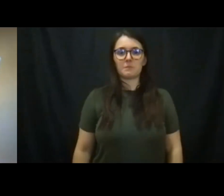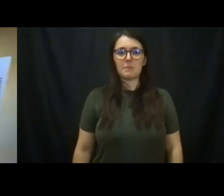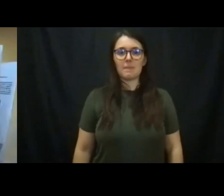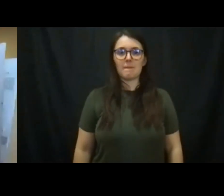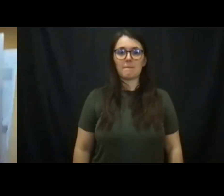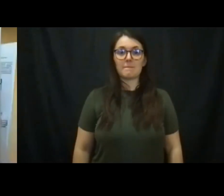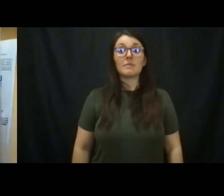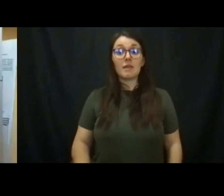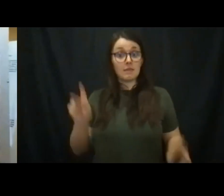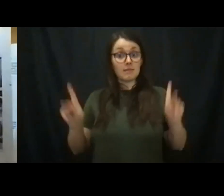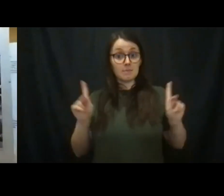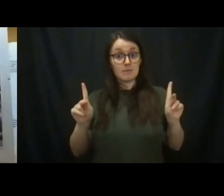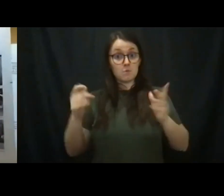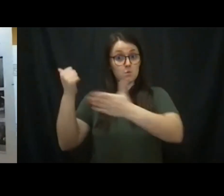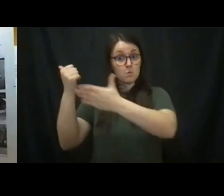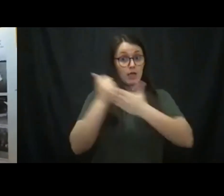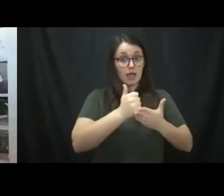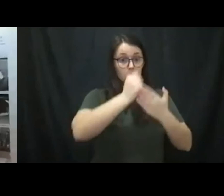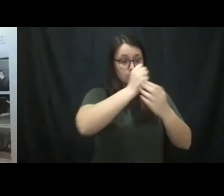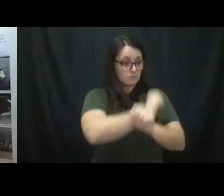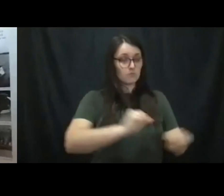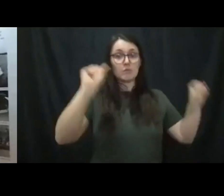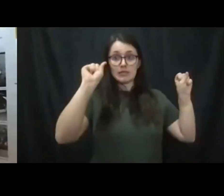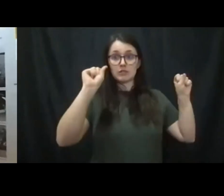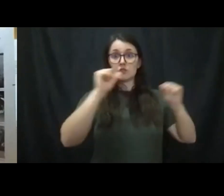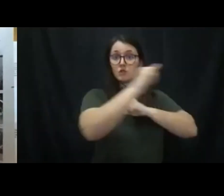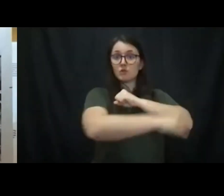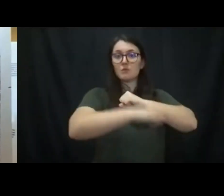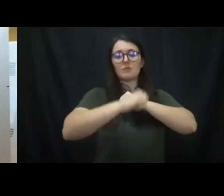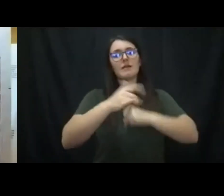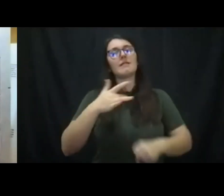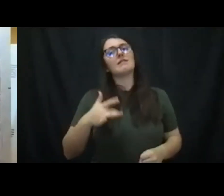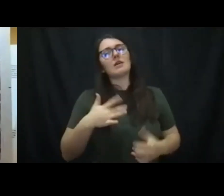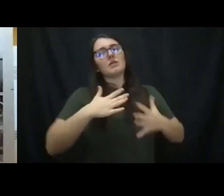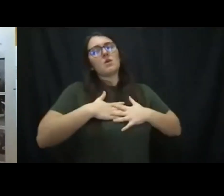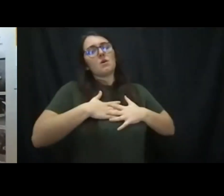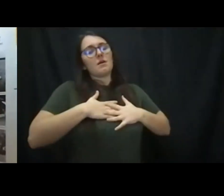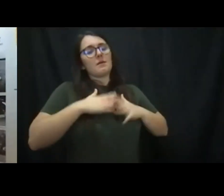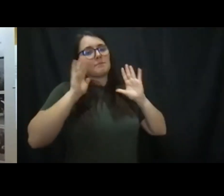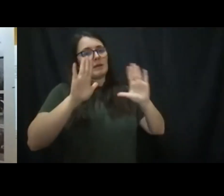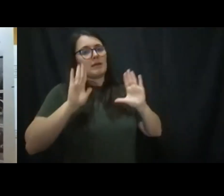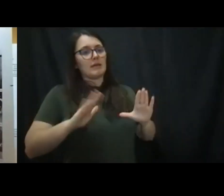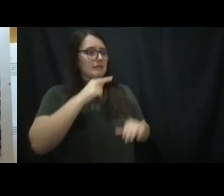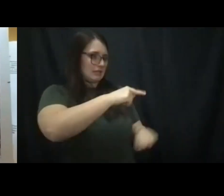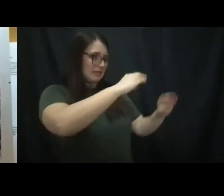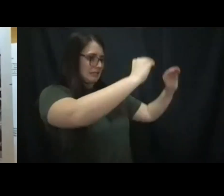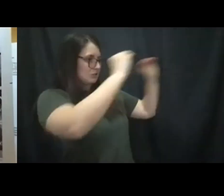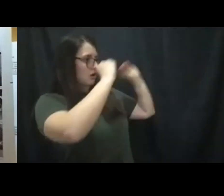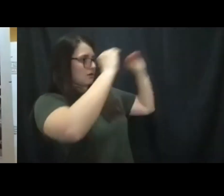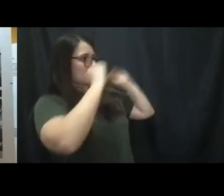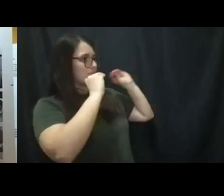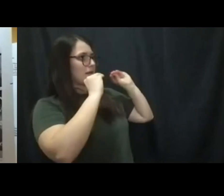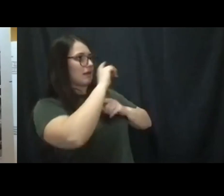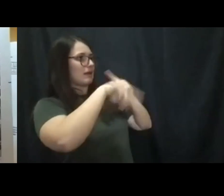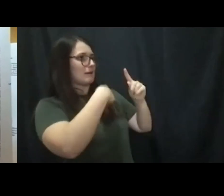The people who had helped rescue Humphrey also felt grateful. Humphrey had taught them a lot about